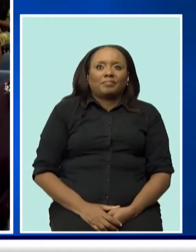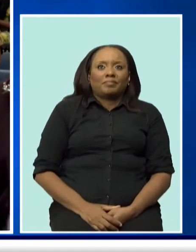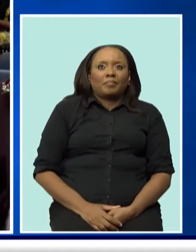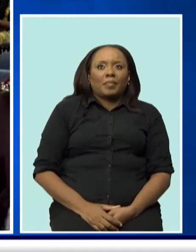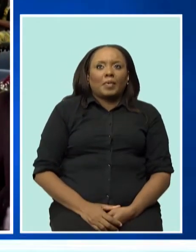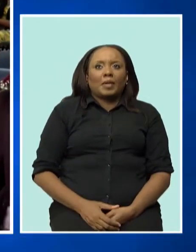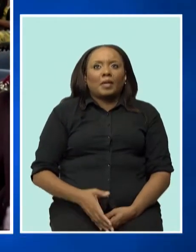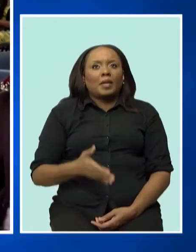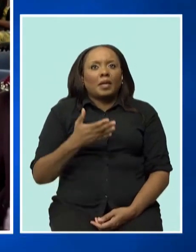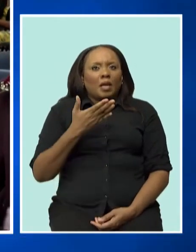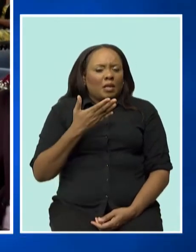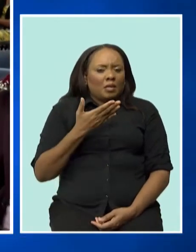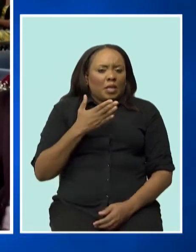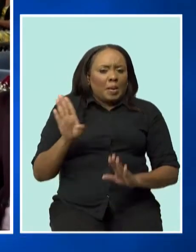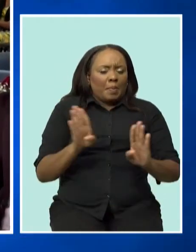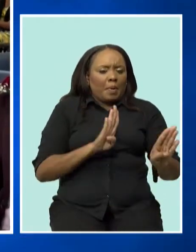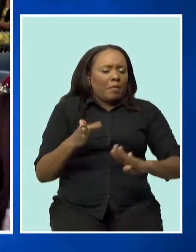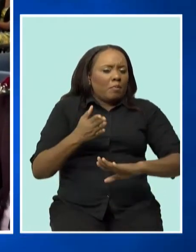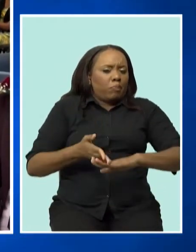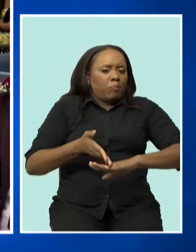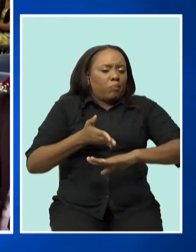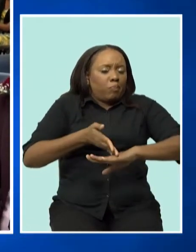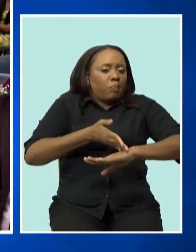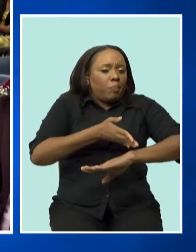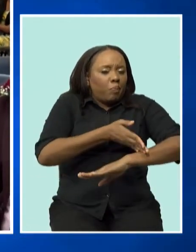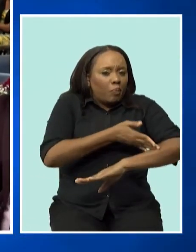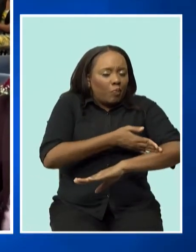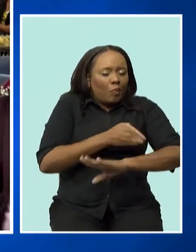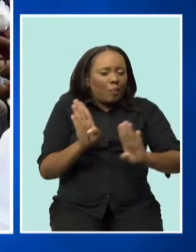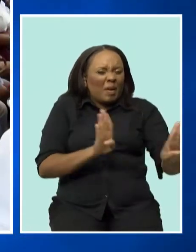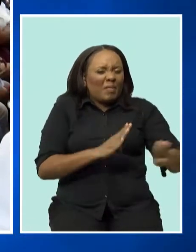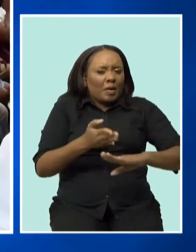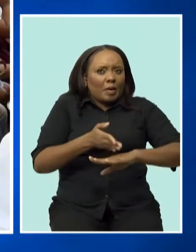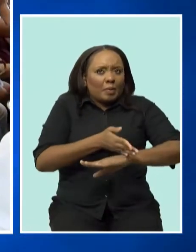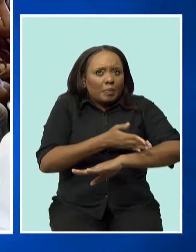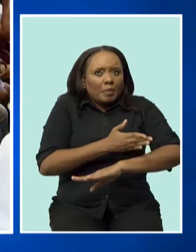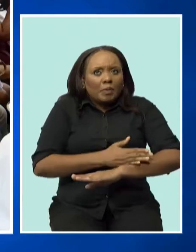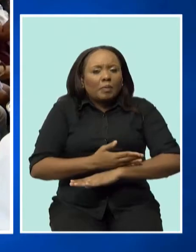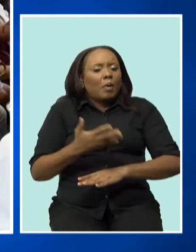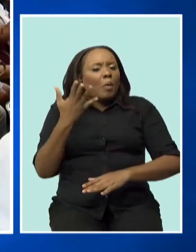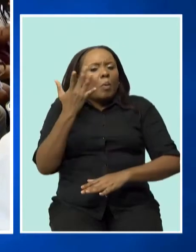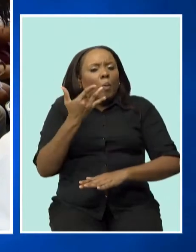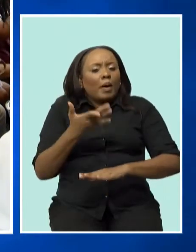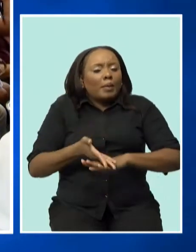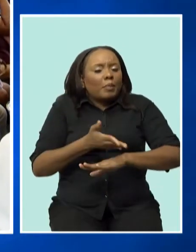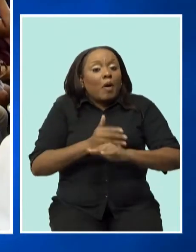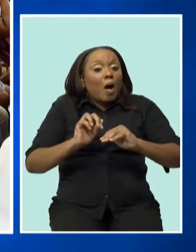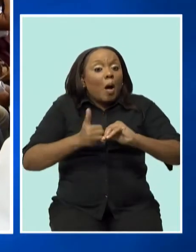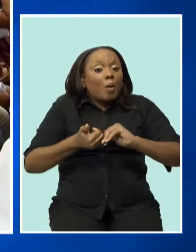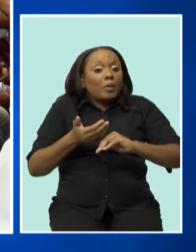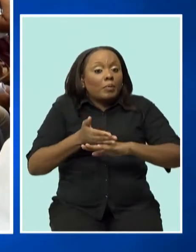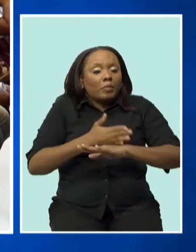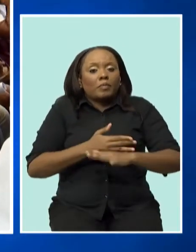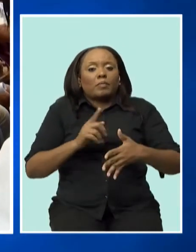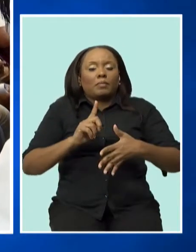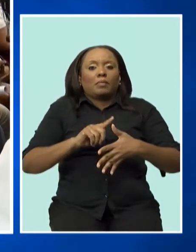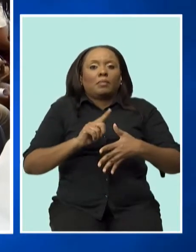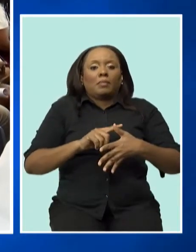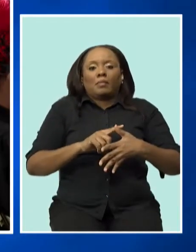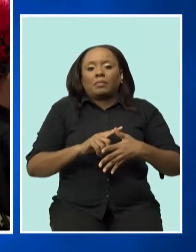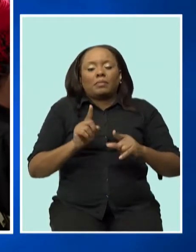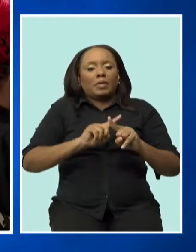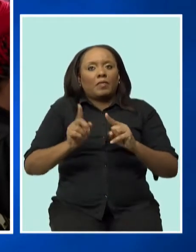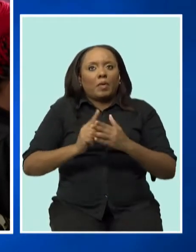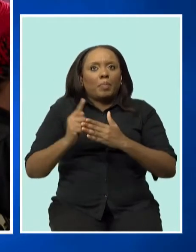the school. He credits the improvements to several interventions, such as curriculum changes, the introduction of remedial